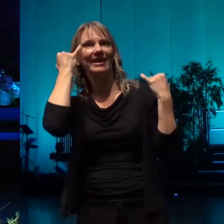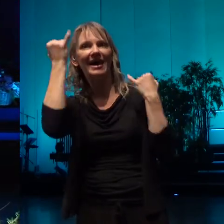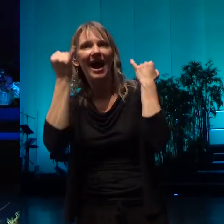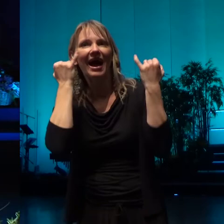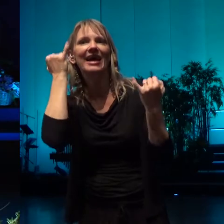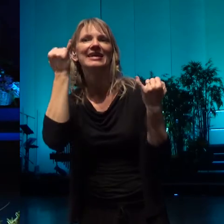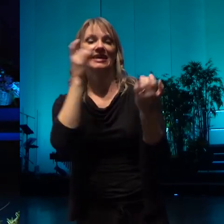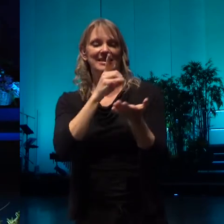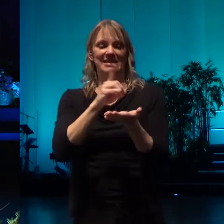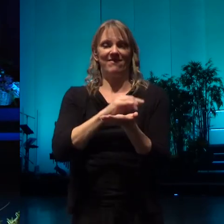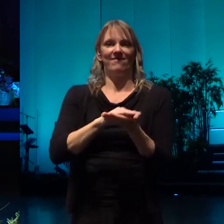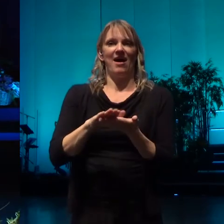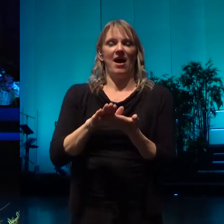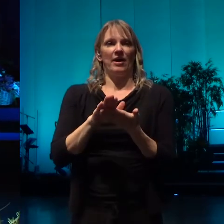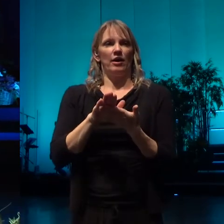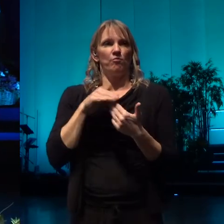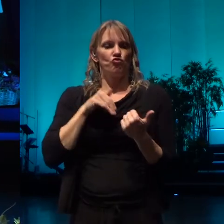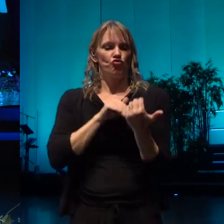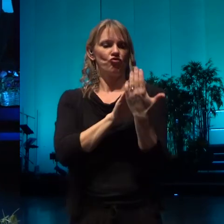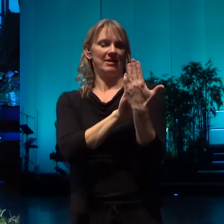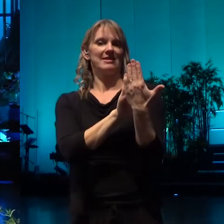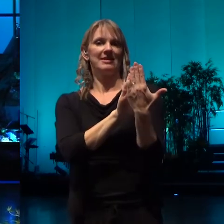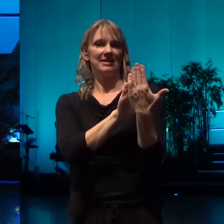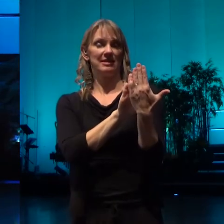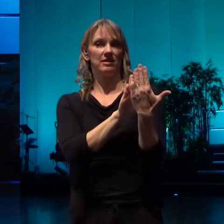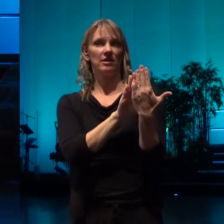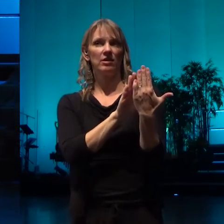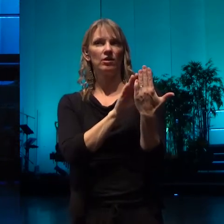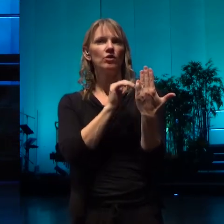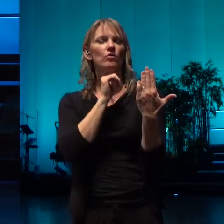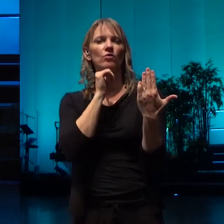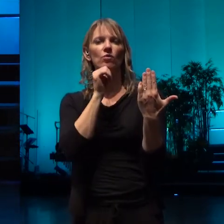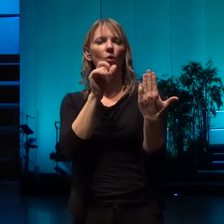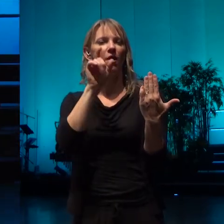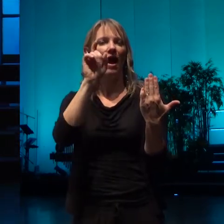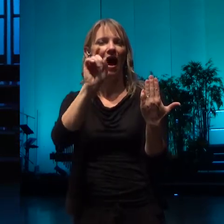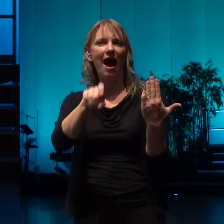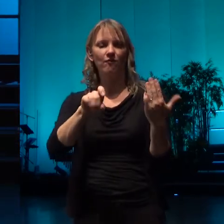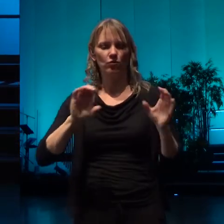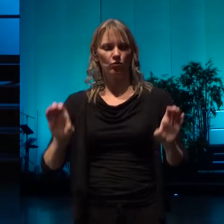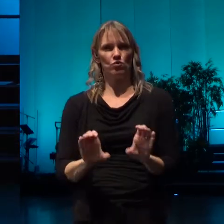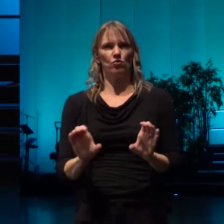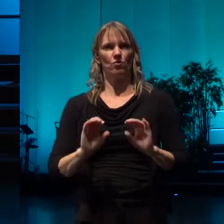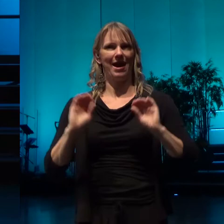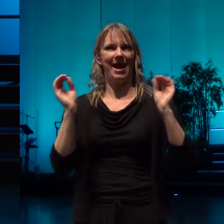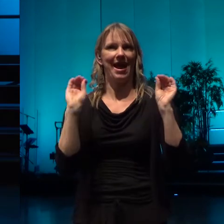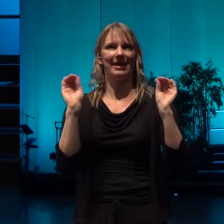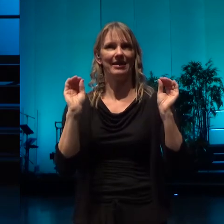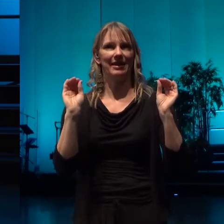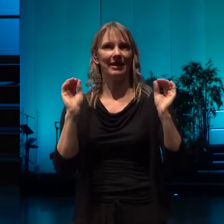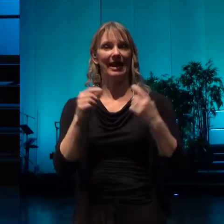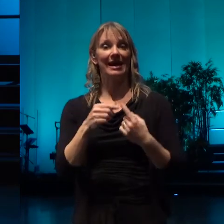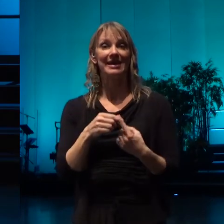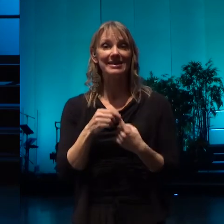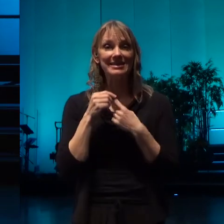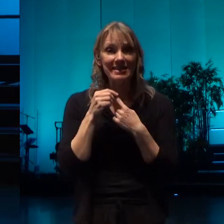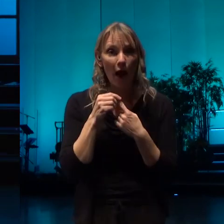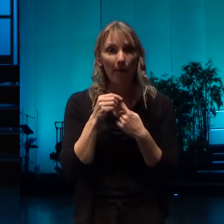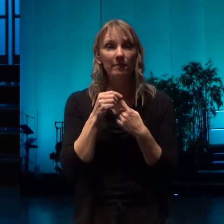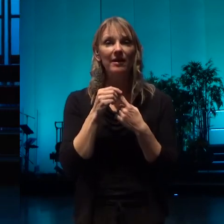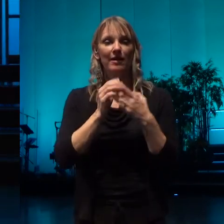There's that divine presence. And really, you don't have to do anything at all, but do your damnedest to